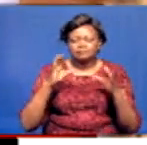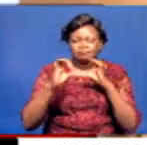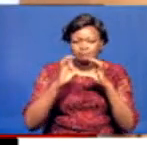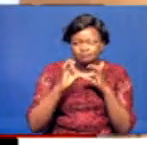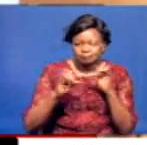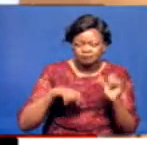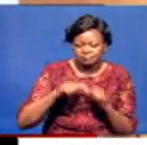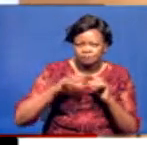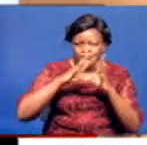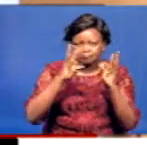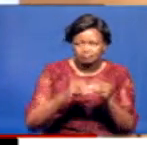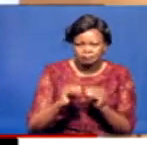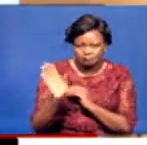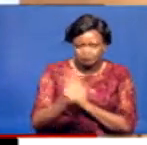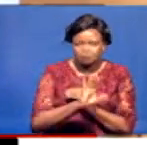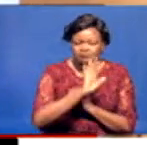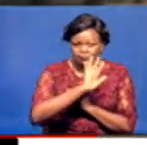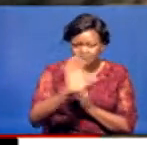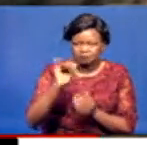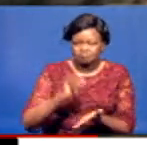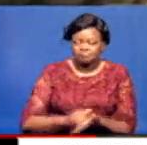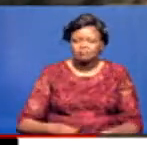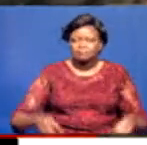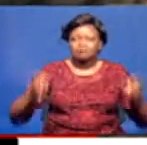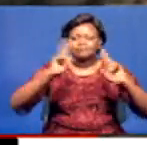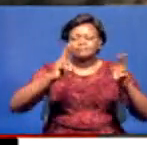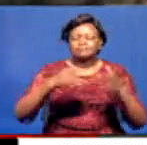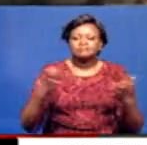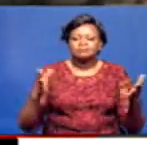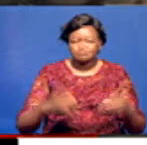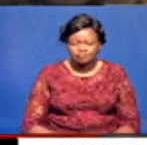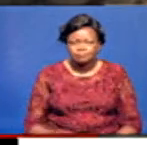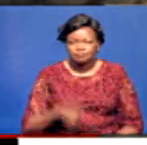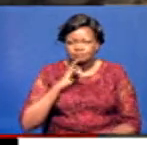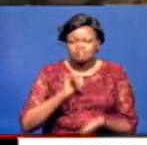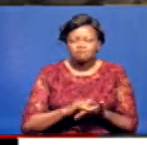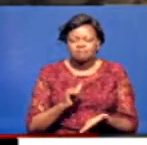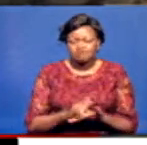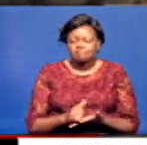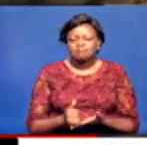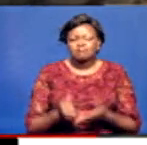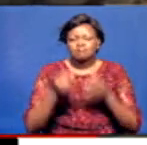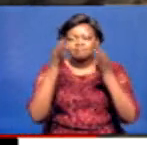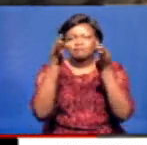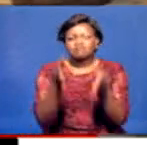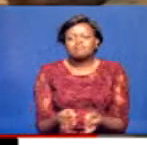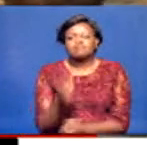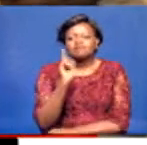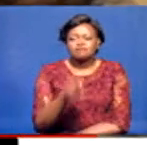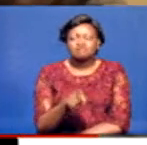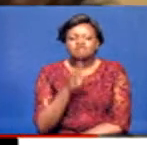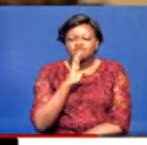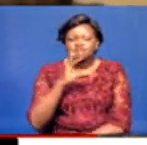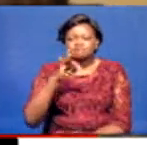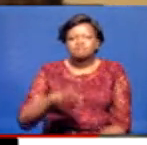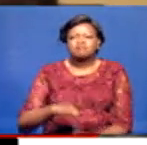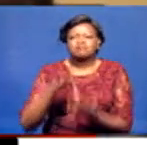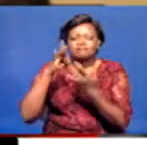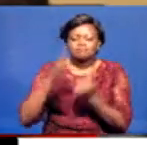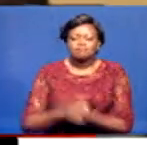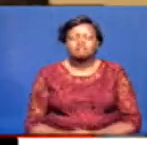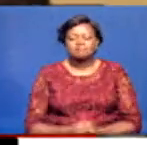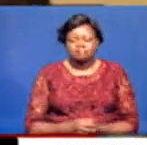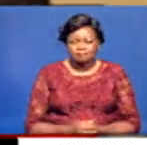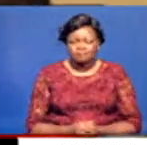their budgets are those that were already open. They said fiscal accountability should be prioritized. Caroline Jinga